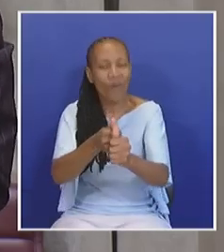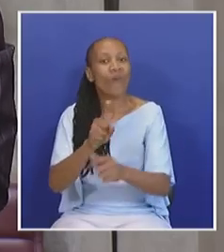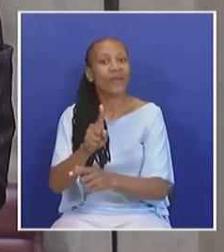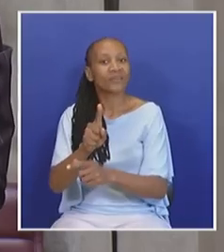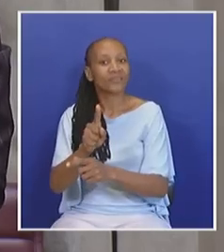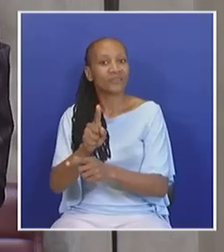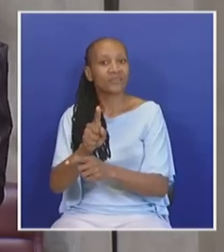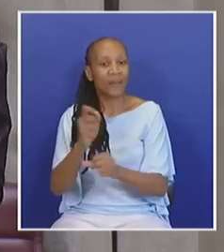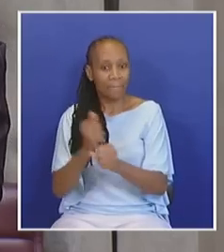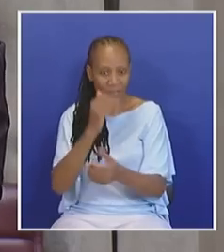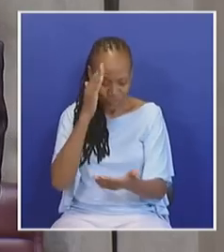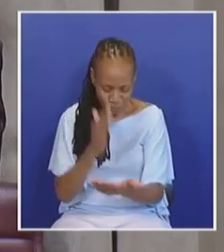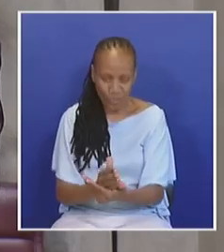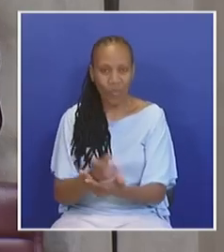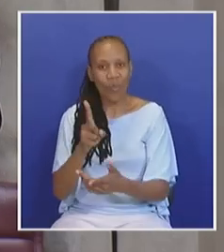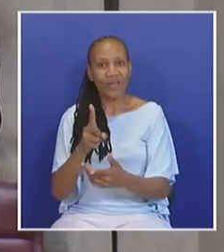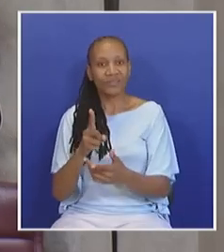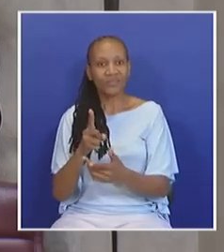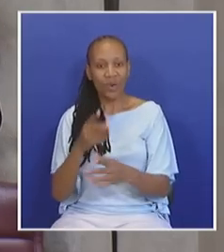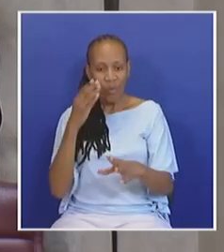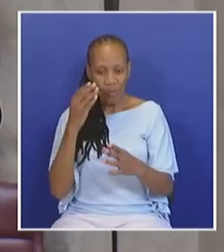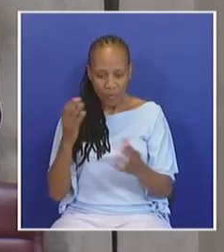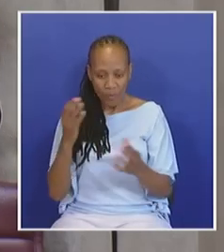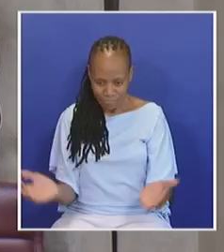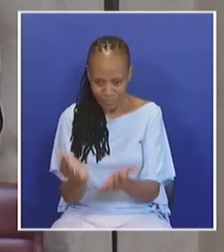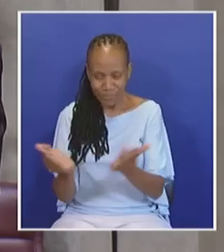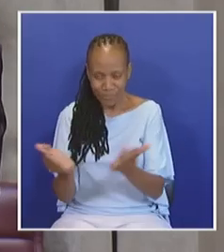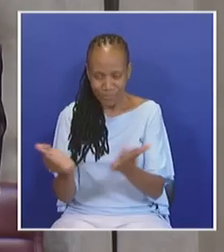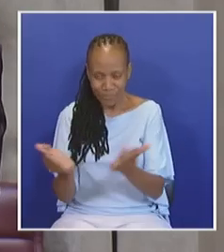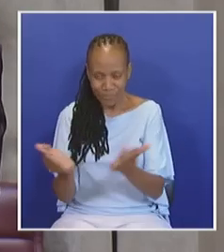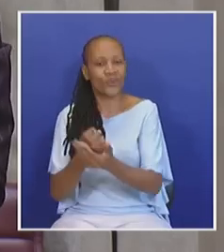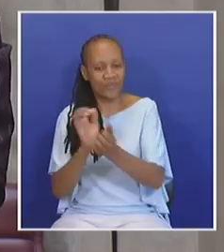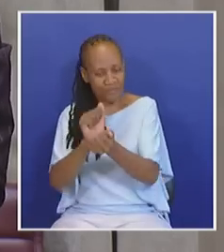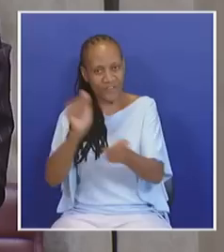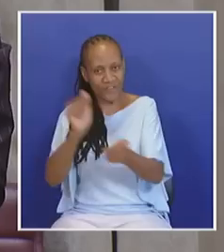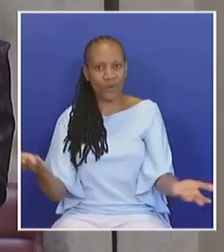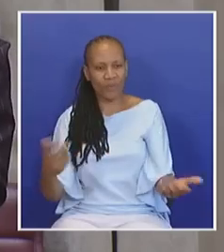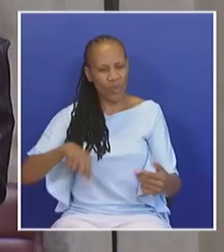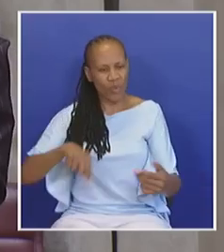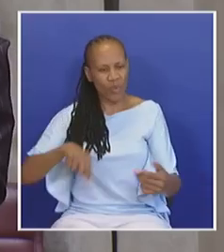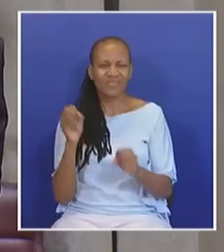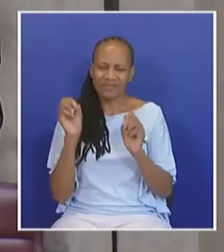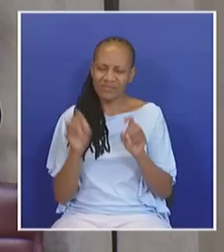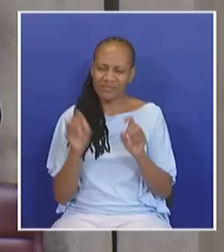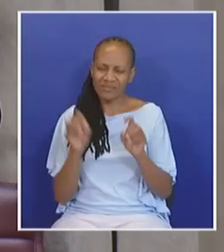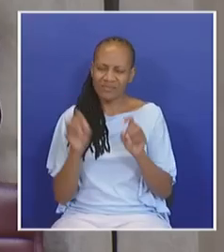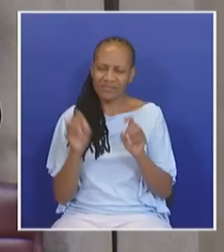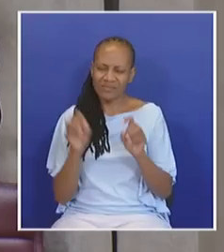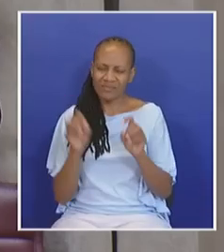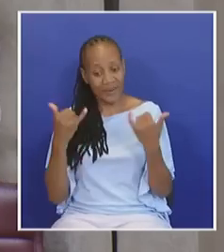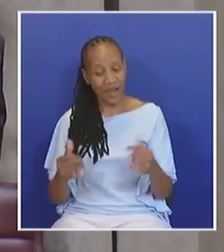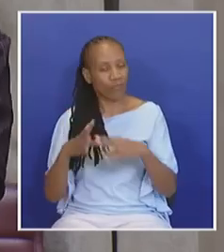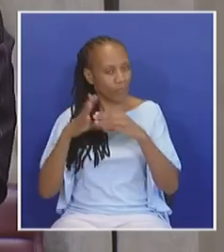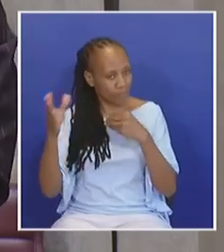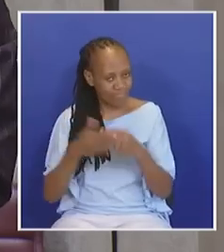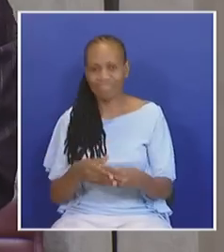in a very real way bound up with economic emancipation. We have suffered more than just national humiliation," close quote. As I